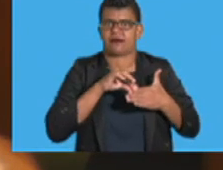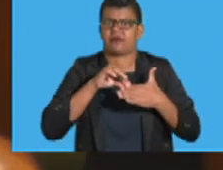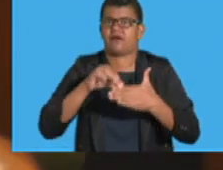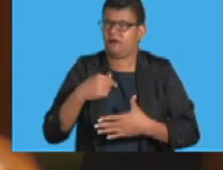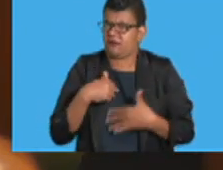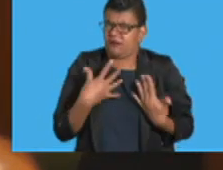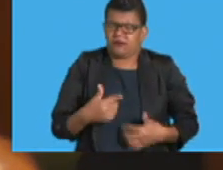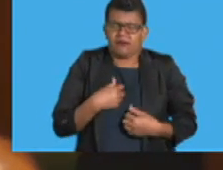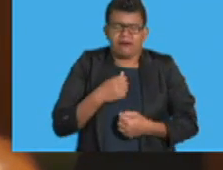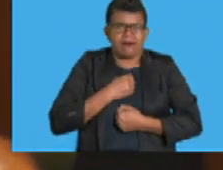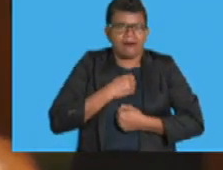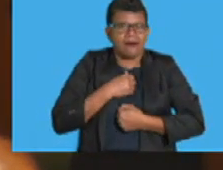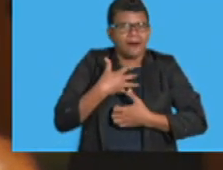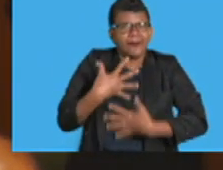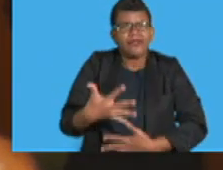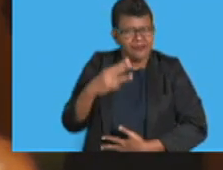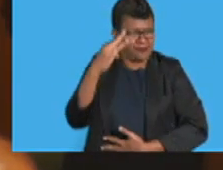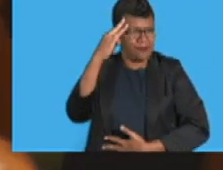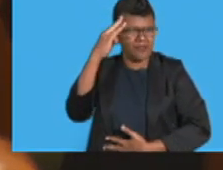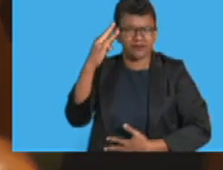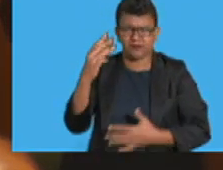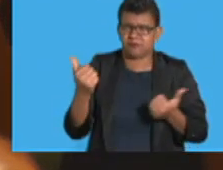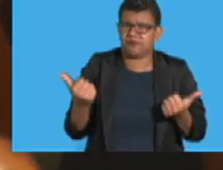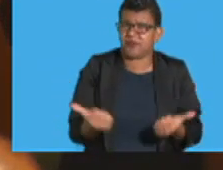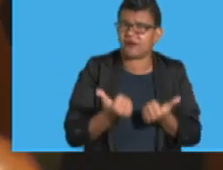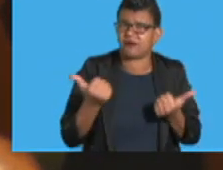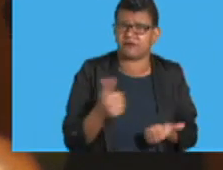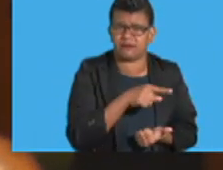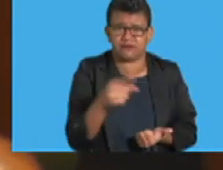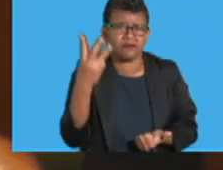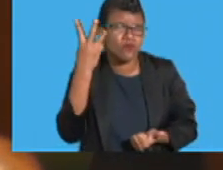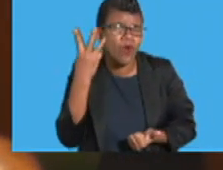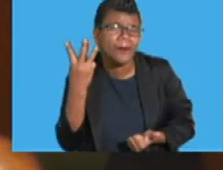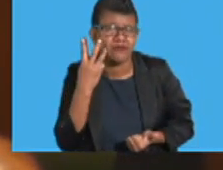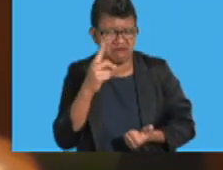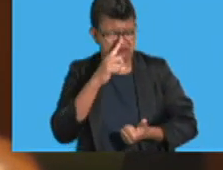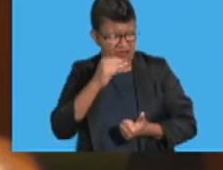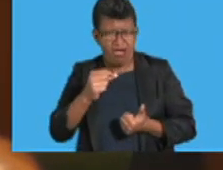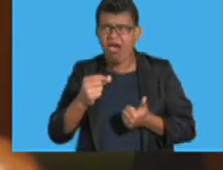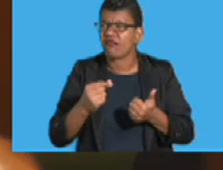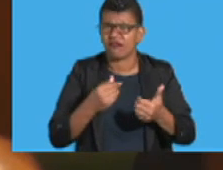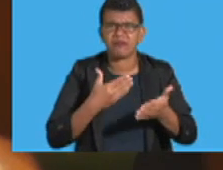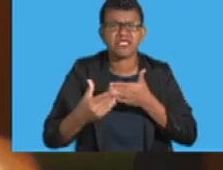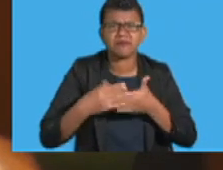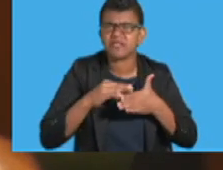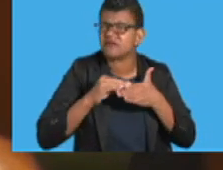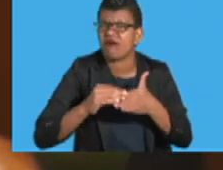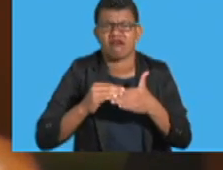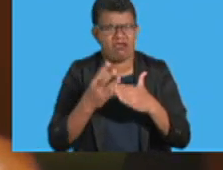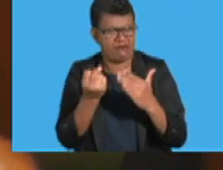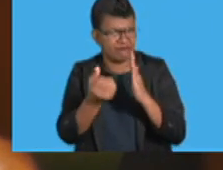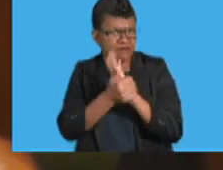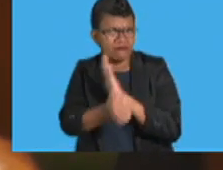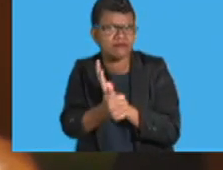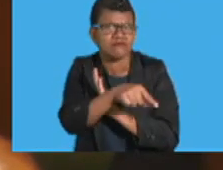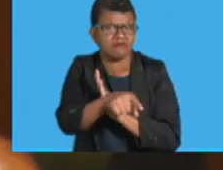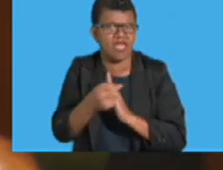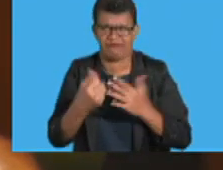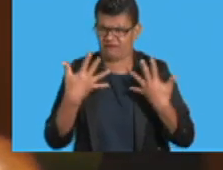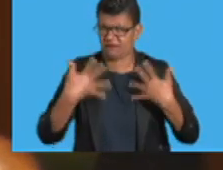nation that possesses a huge amount of untapped potential and opportunity. And Fiji First has progressed a huge